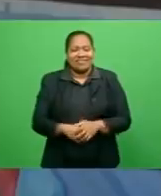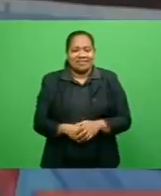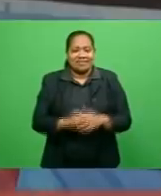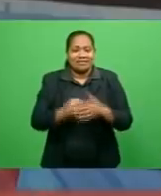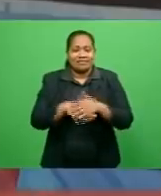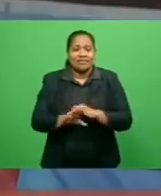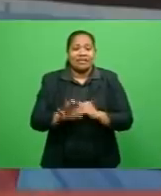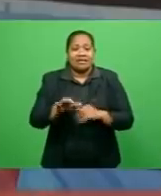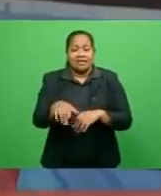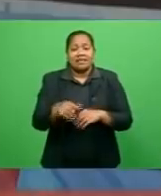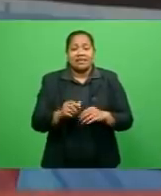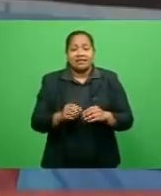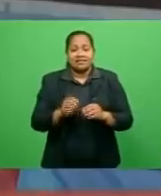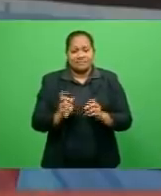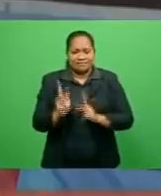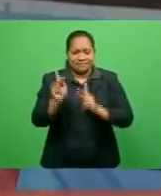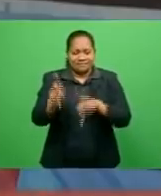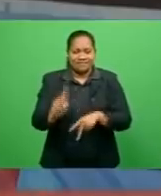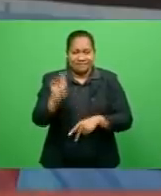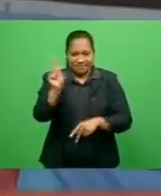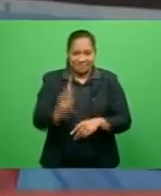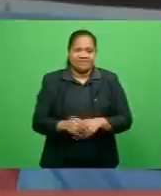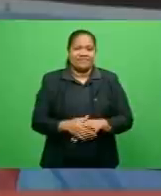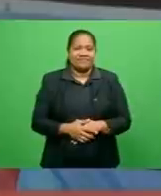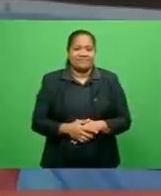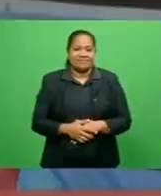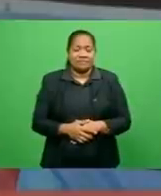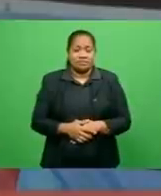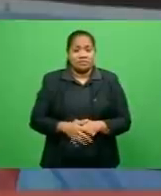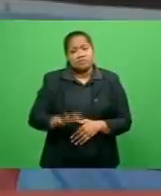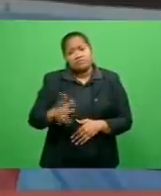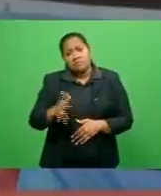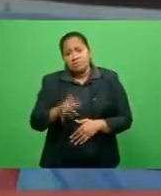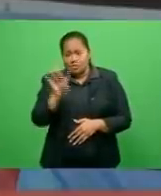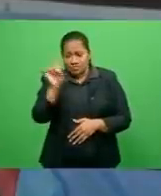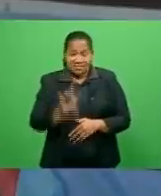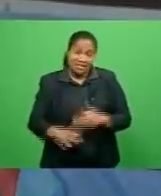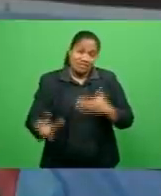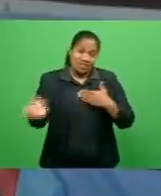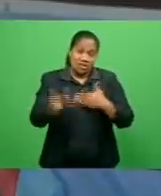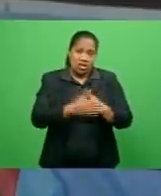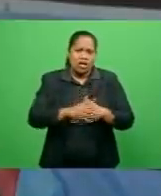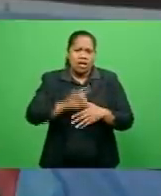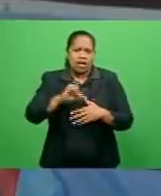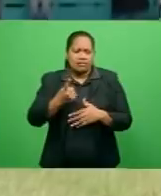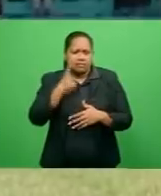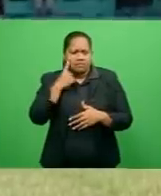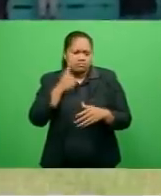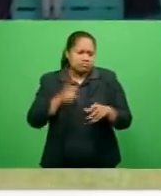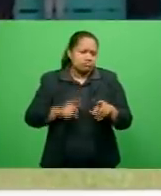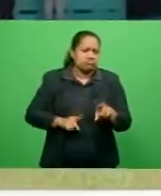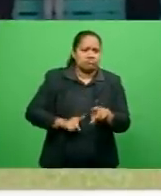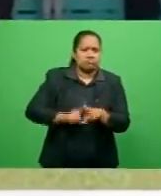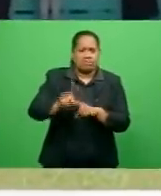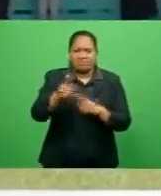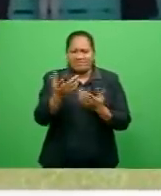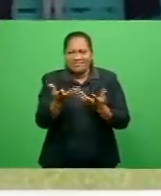today. While our borders may be closed today, we are still one of the world's most desirable tourist